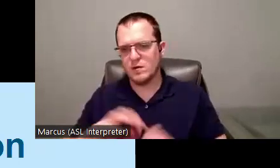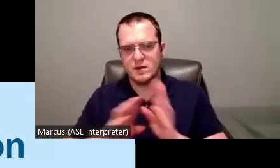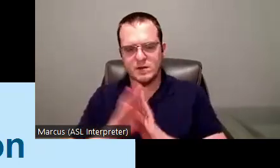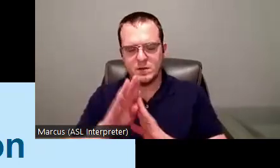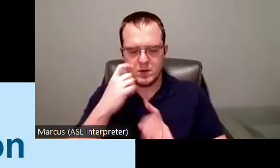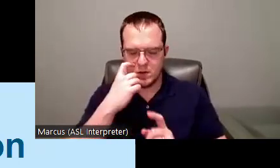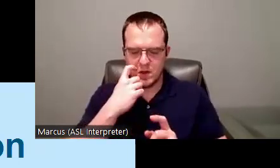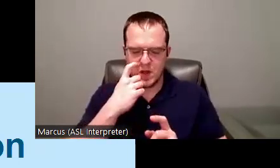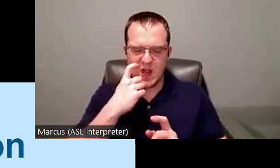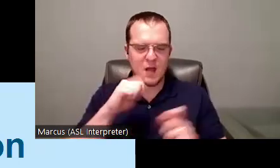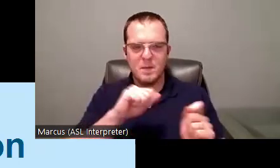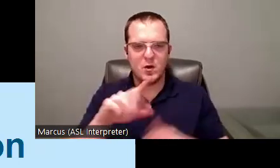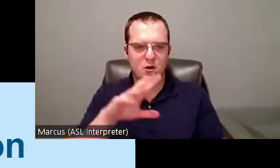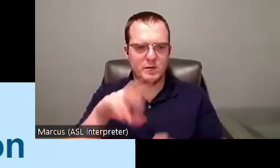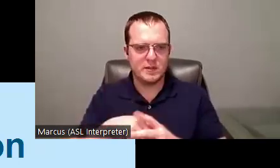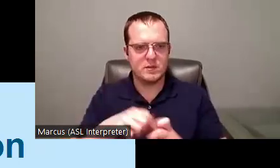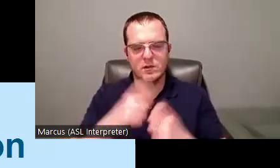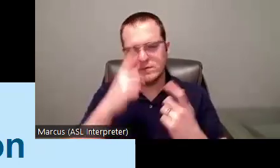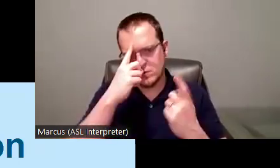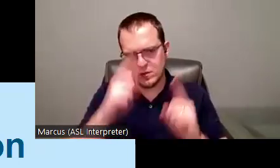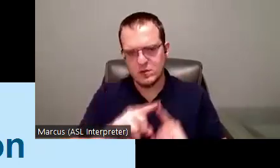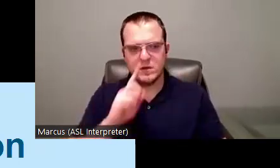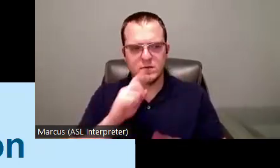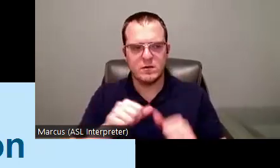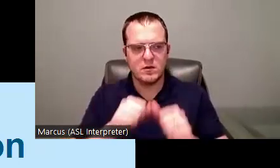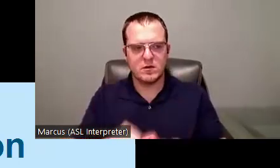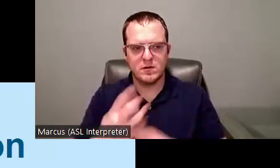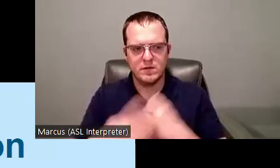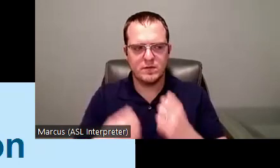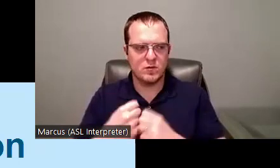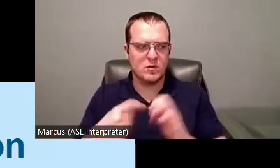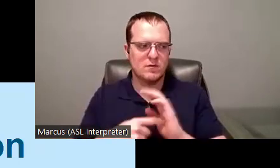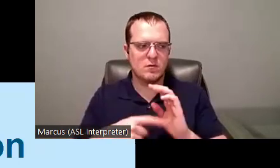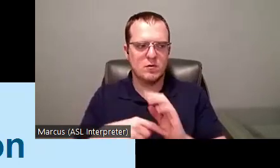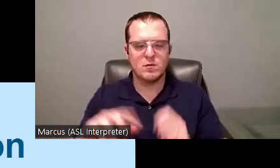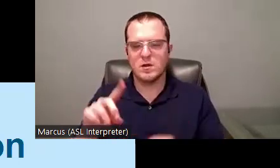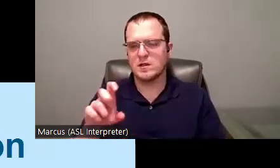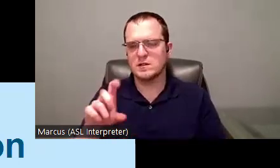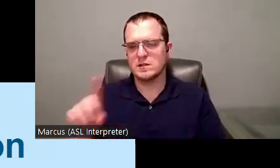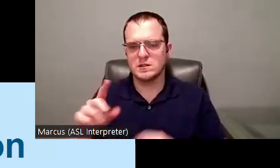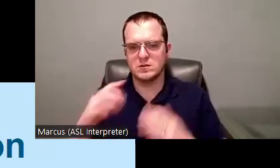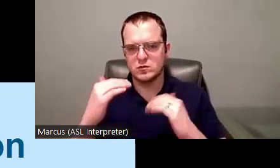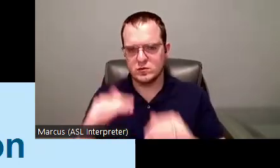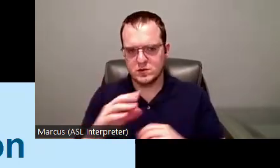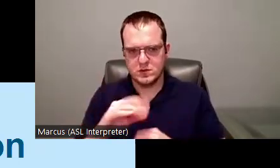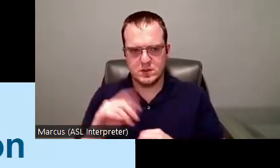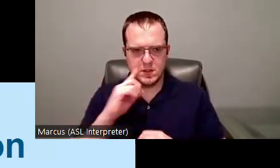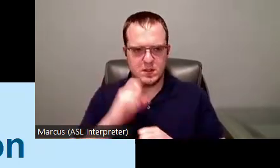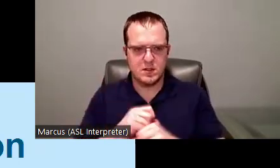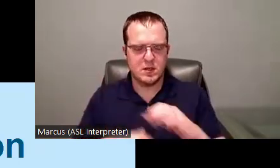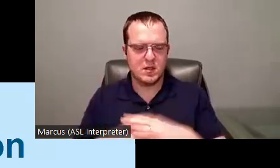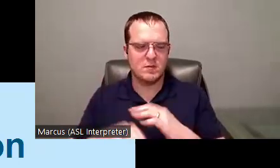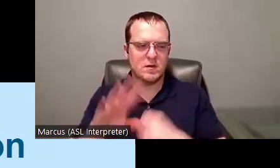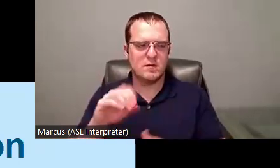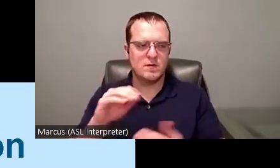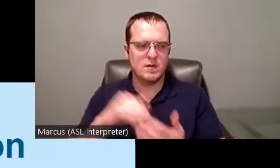participants will have to agree to a 40-year affordability deed restriction eligible projects can receive up to $50,000